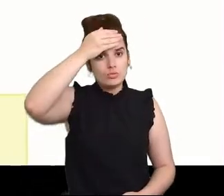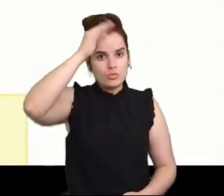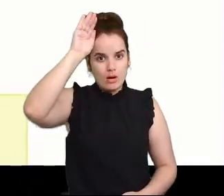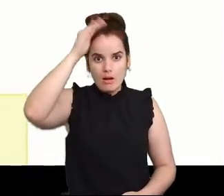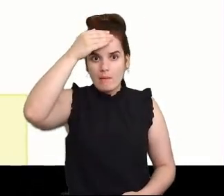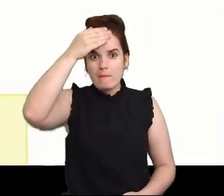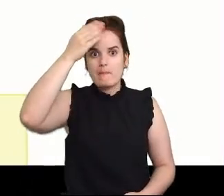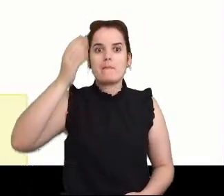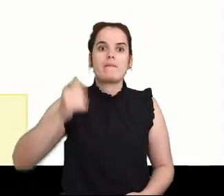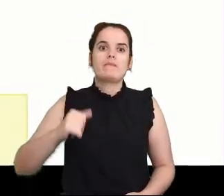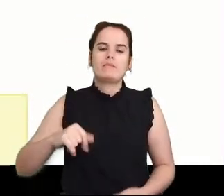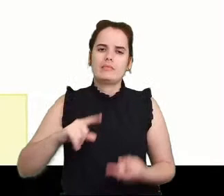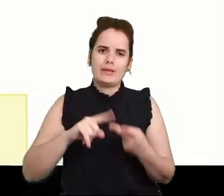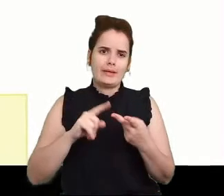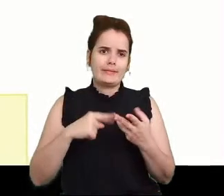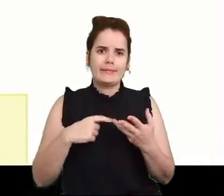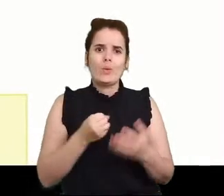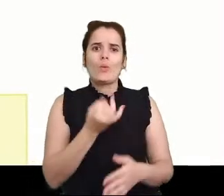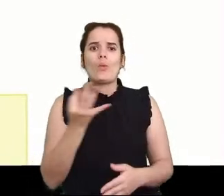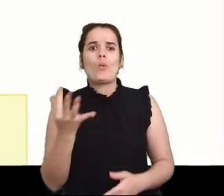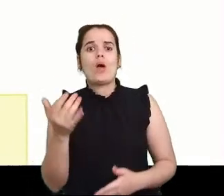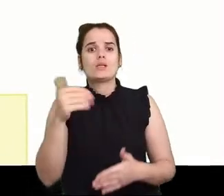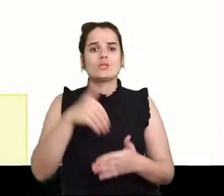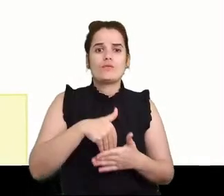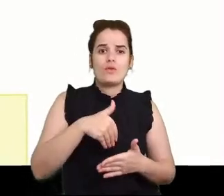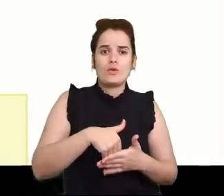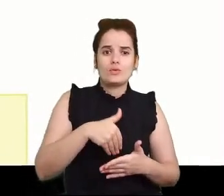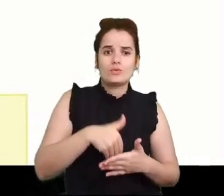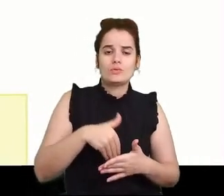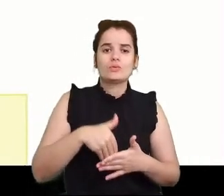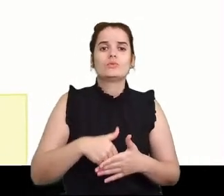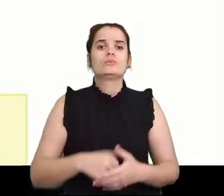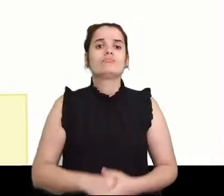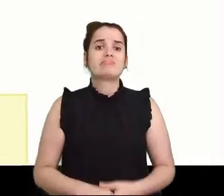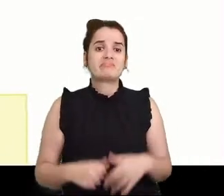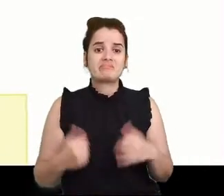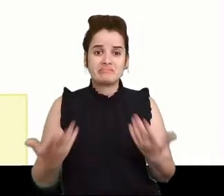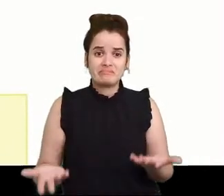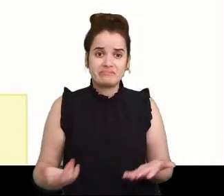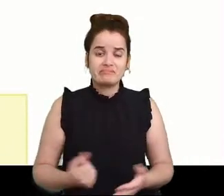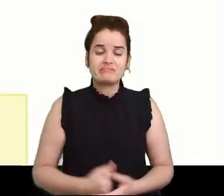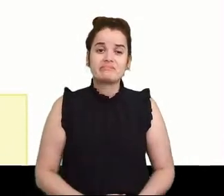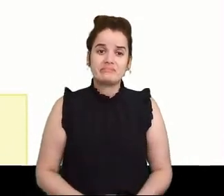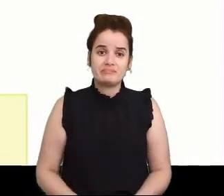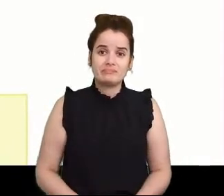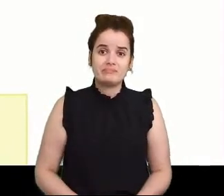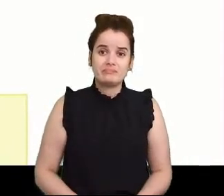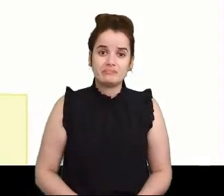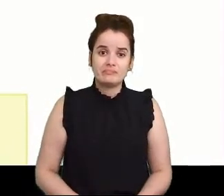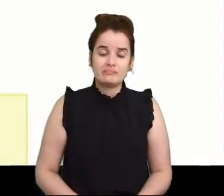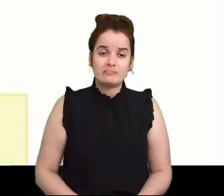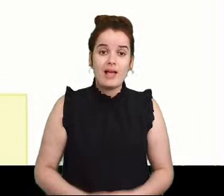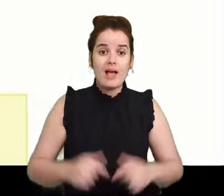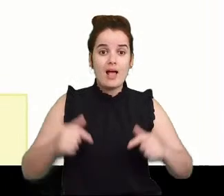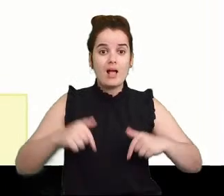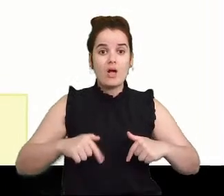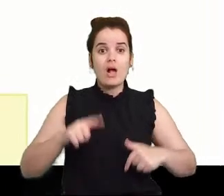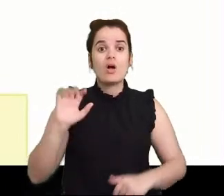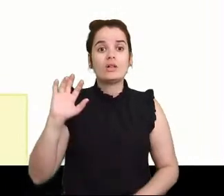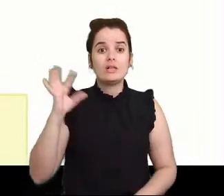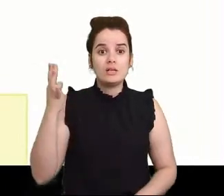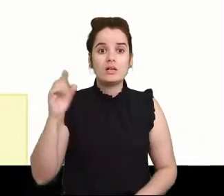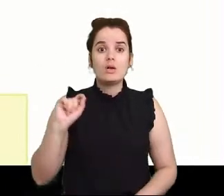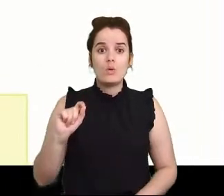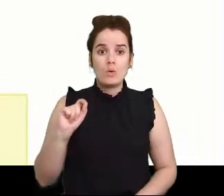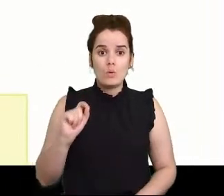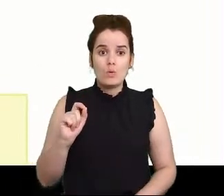3 votes. 20 votes. So what it's doing here is it's going one by one to all the small brackets and